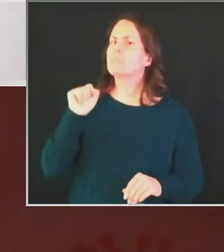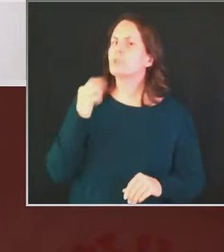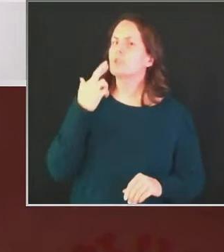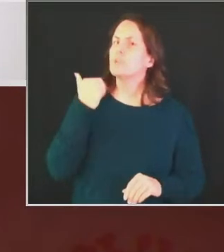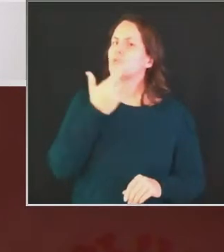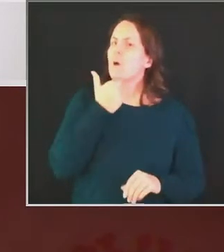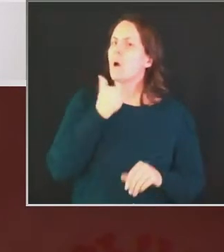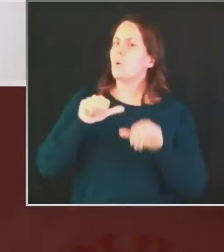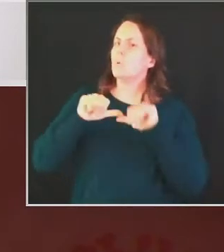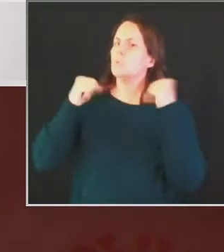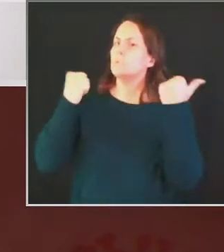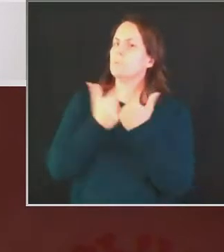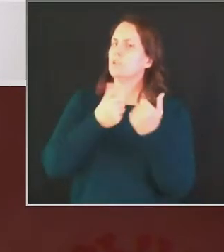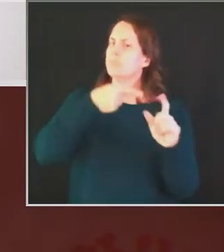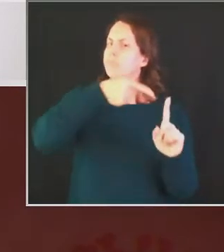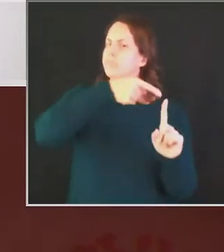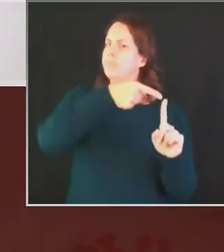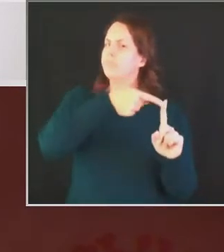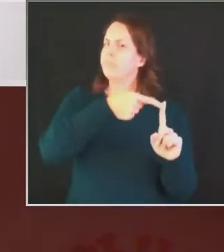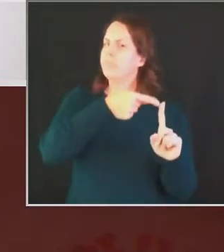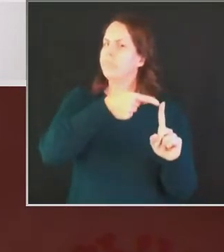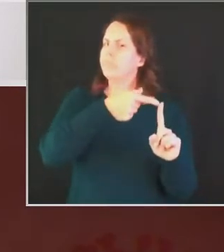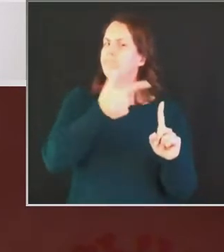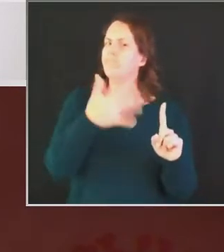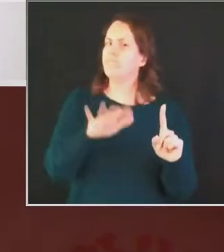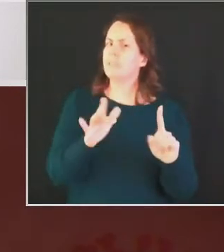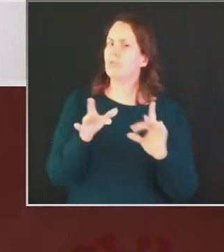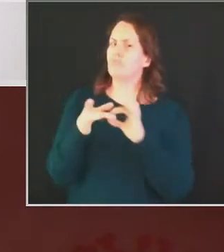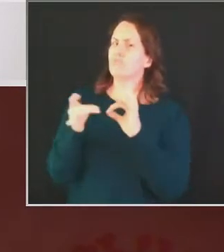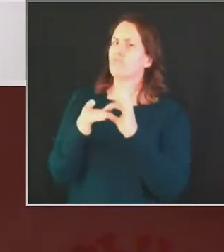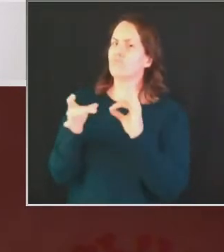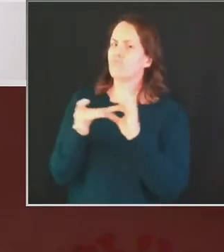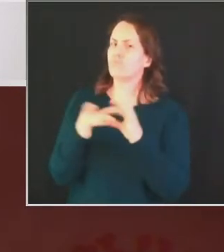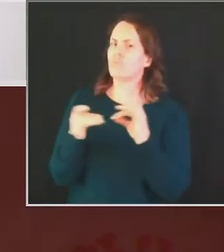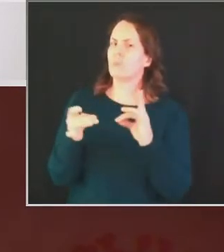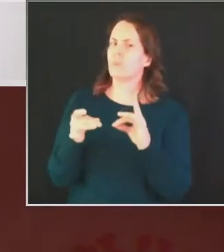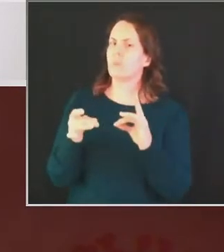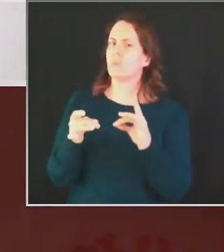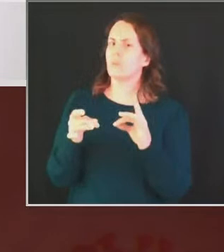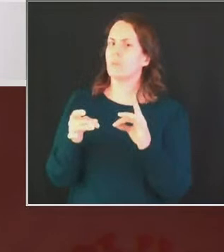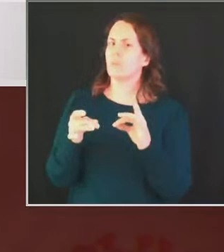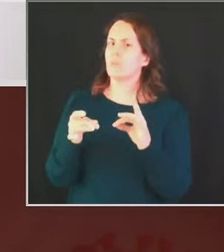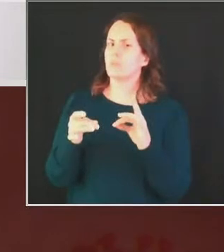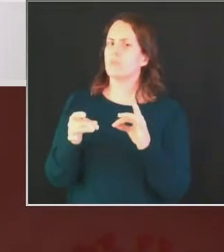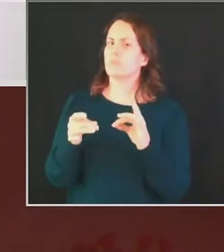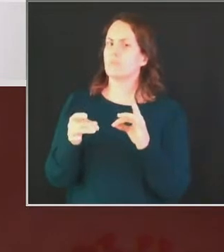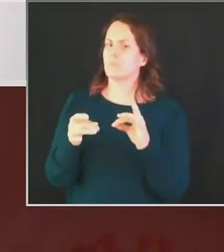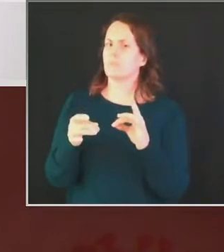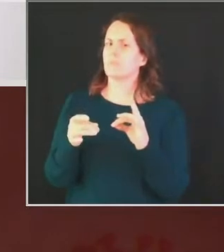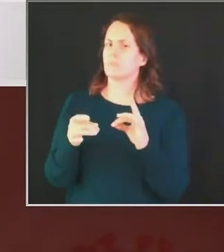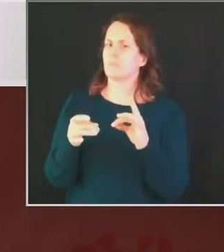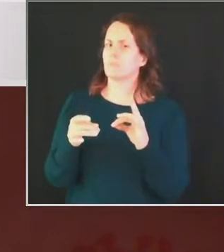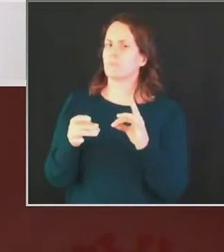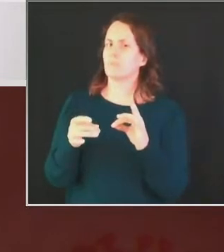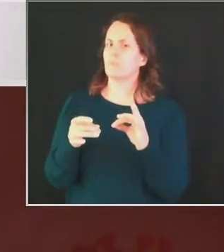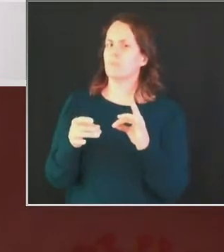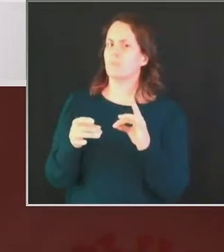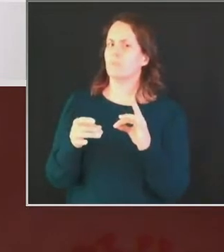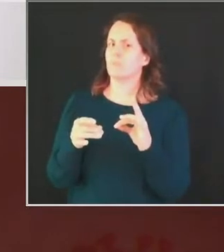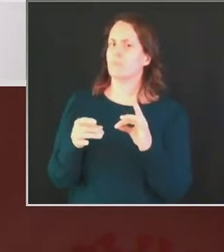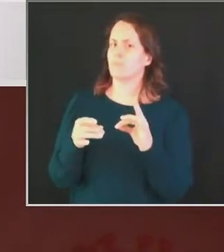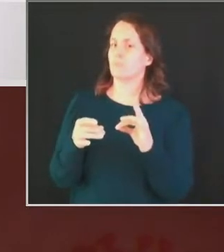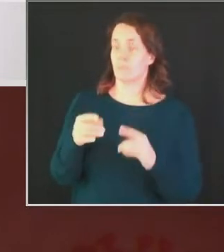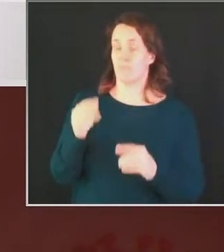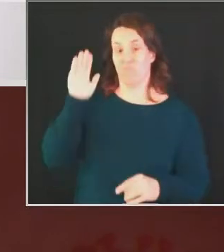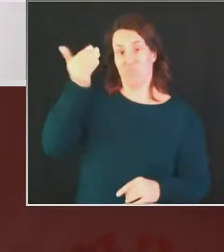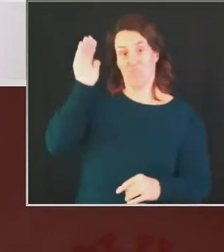new restaurants in the state could close as a result of the orders signed yesterday and going into force tomorrow. My question for Governor